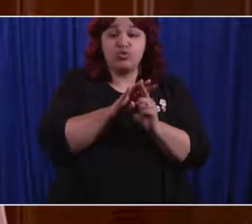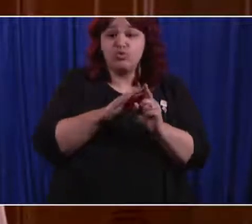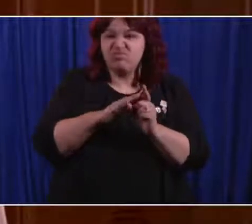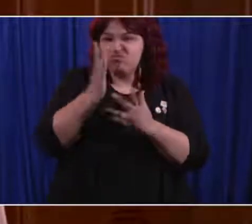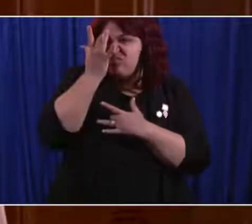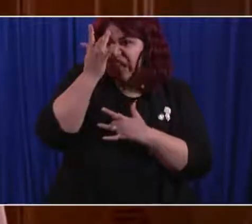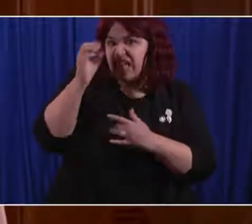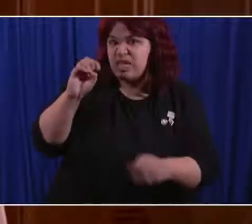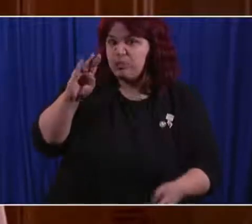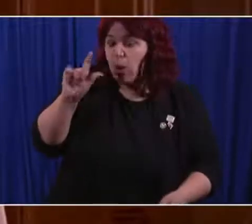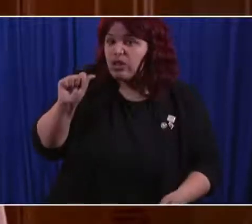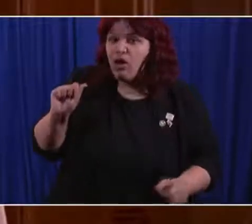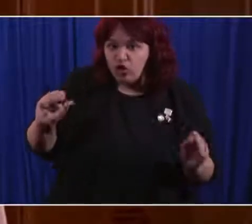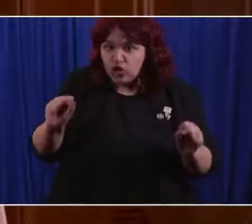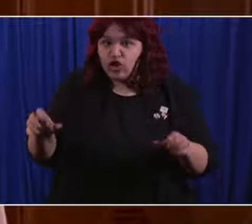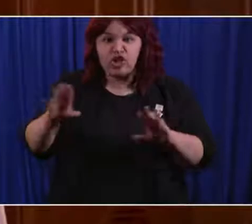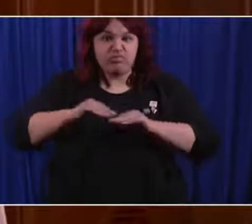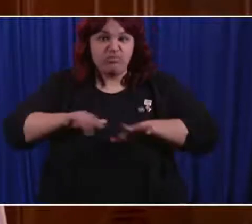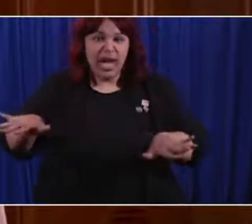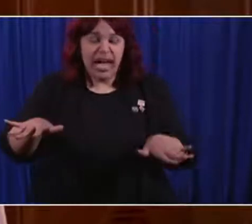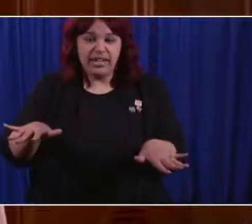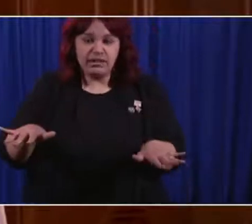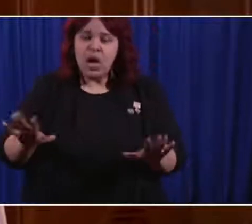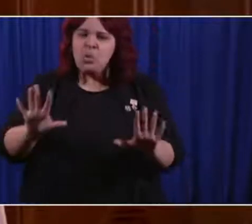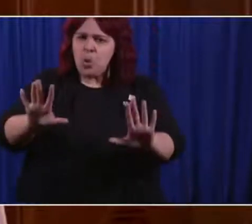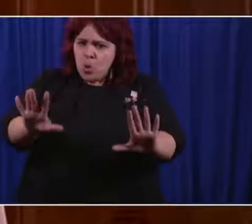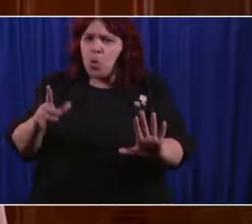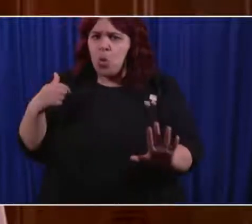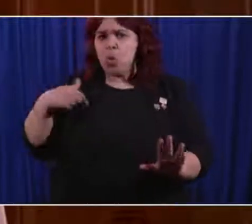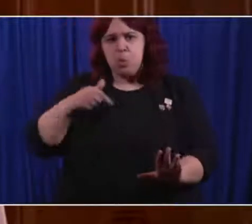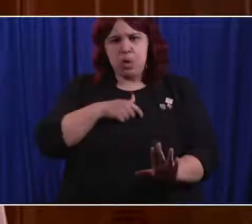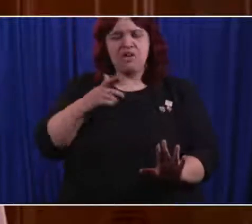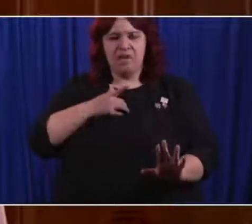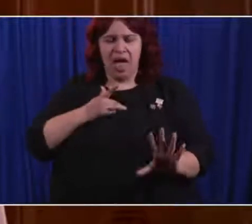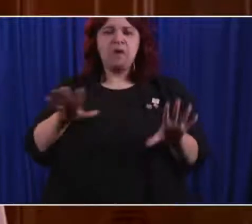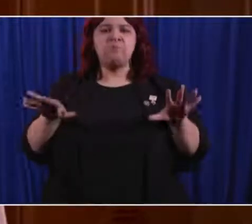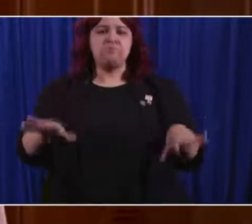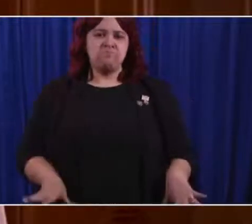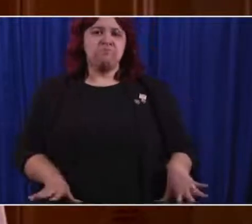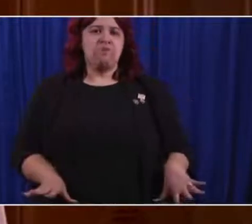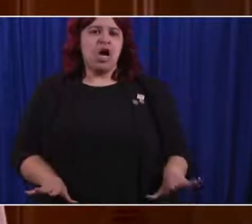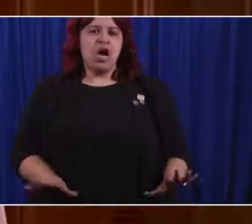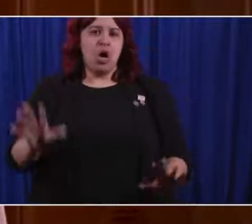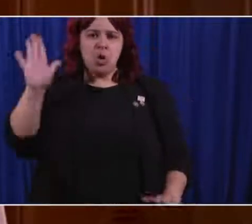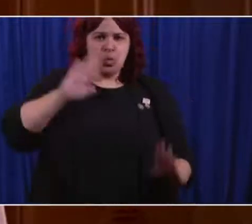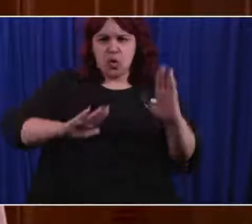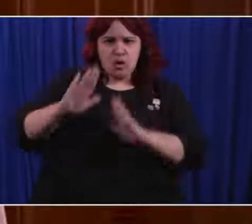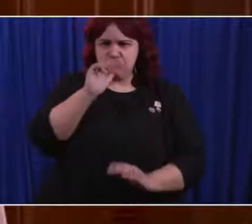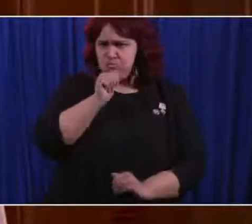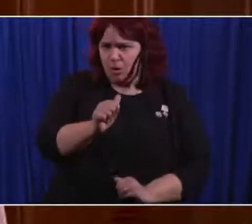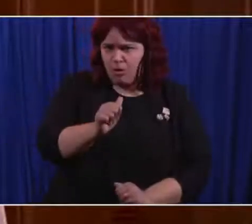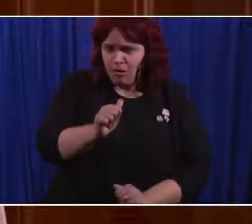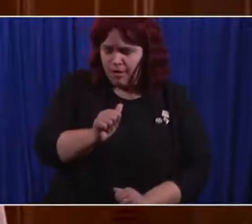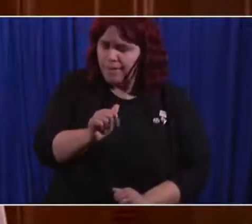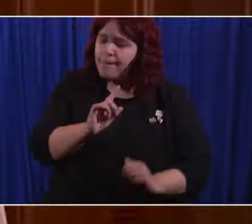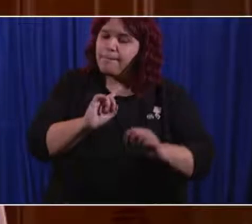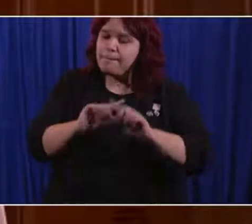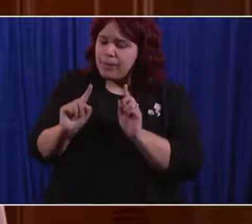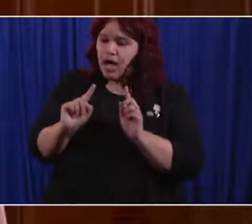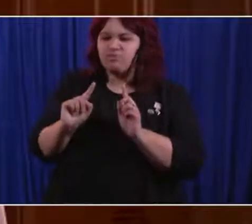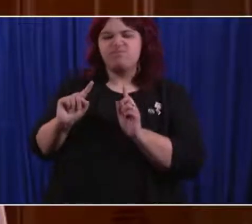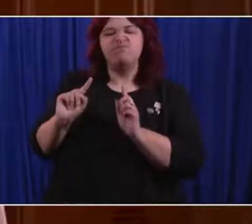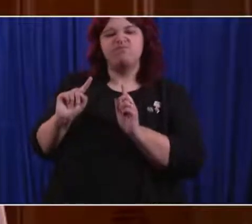kind of talk a little bit about what the procedure is and the medical science is and how you diagnose someone who